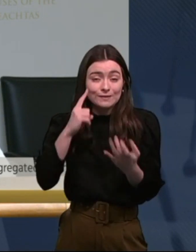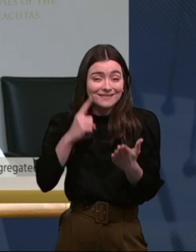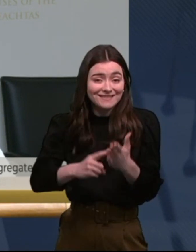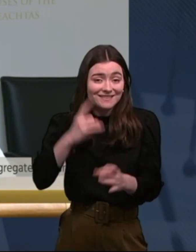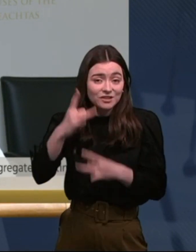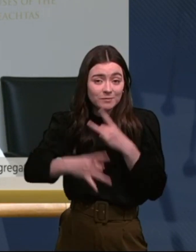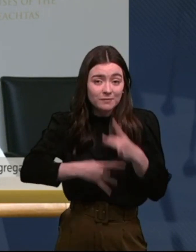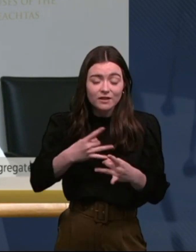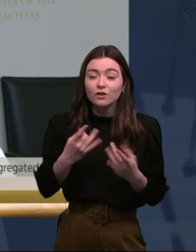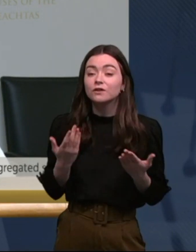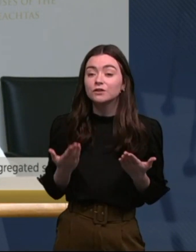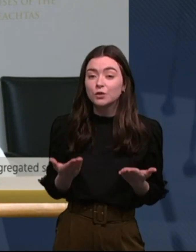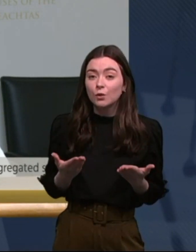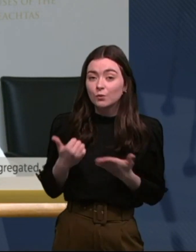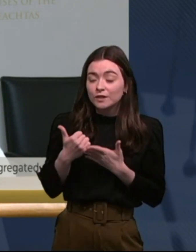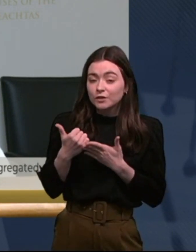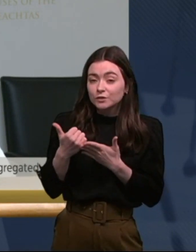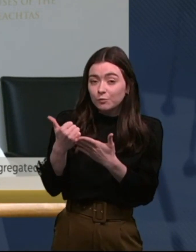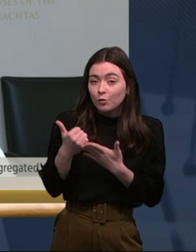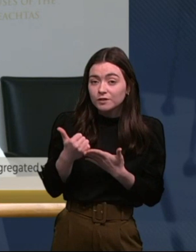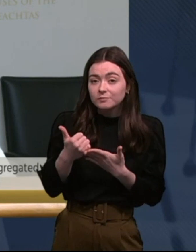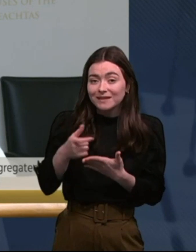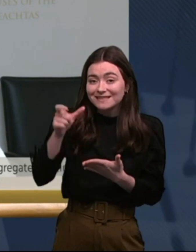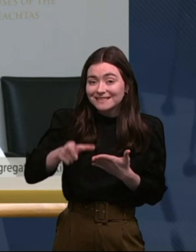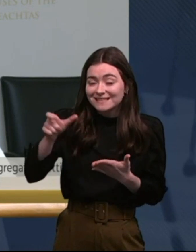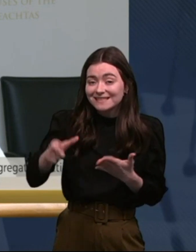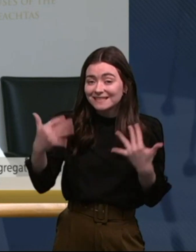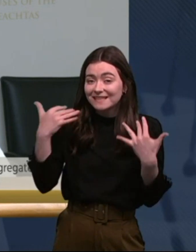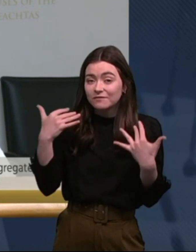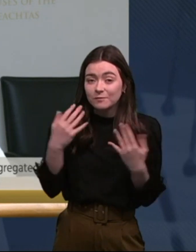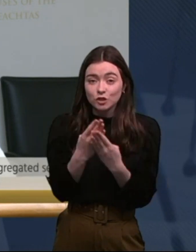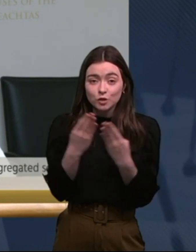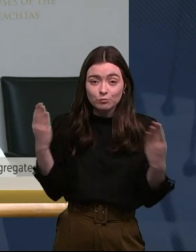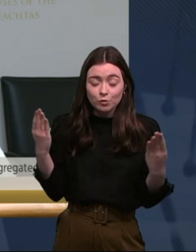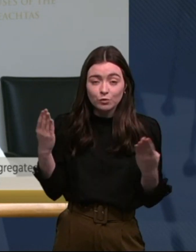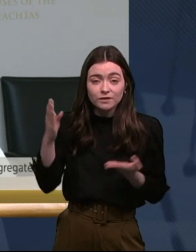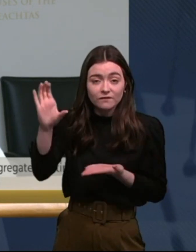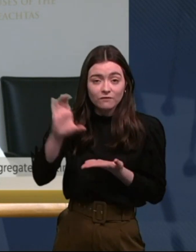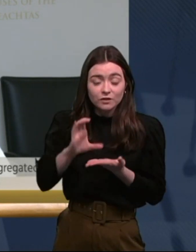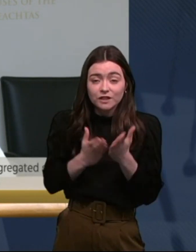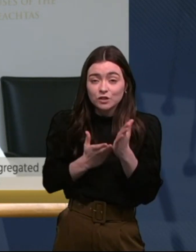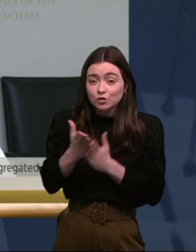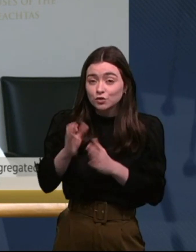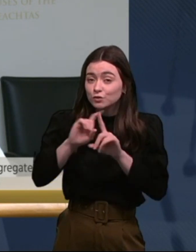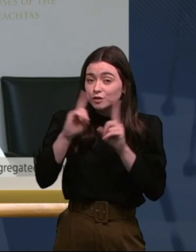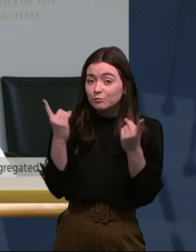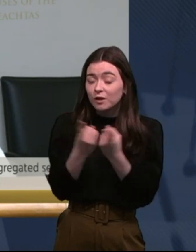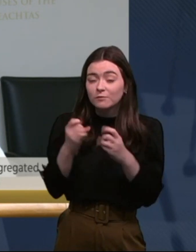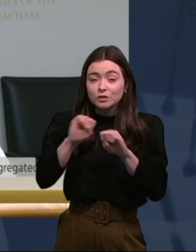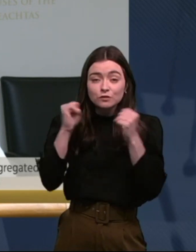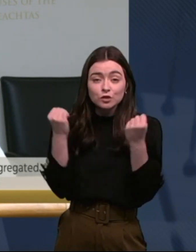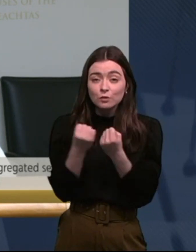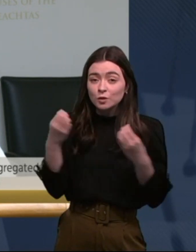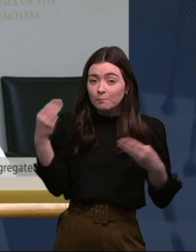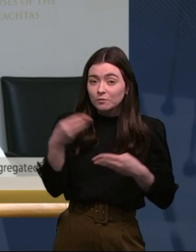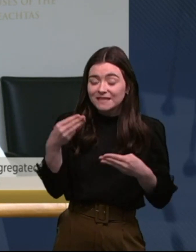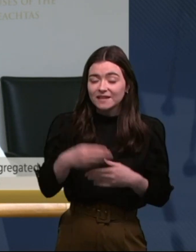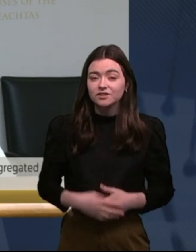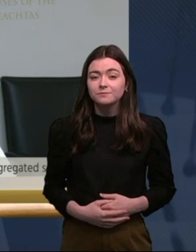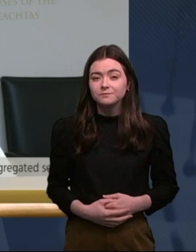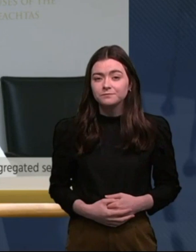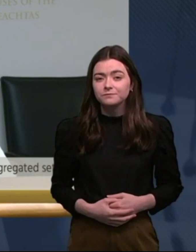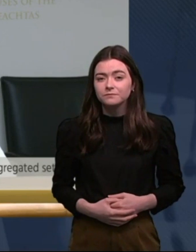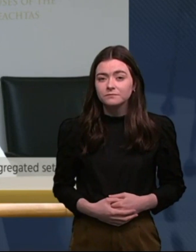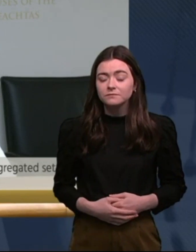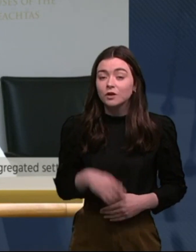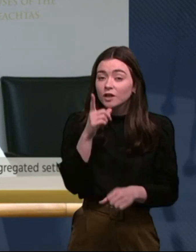around that? So we are supported by Citizens Information Board. The funding comes through the Department of Social Protection. In relation to